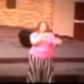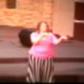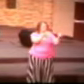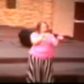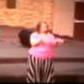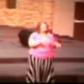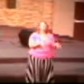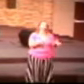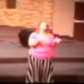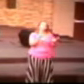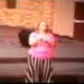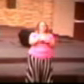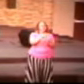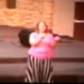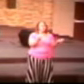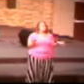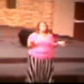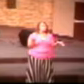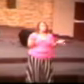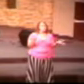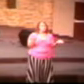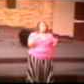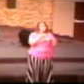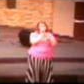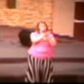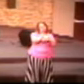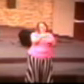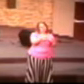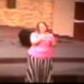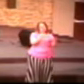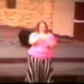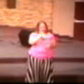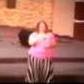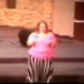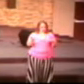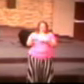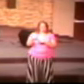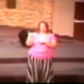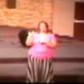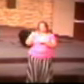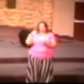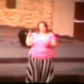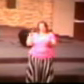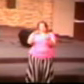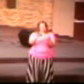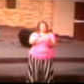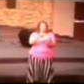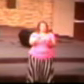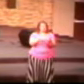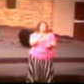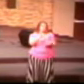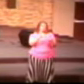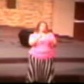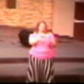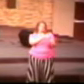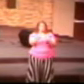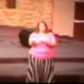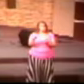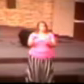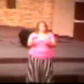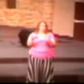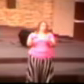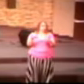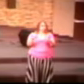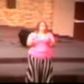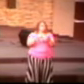story. And then what they're going to do is they're going to send your names to us at the office and we want to contact you and maybe try to put you in a context